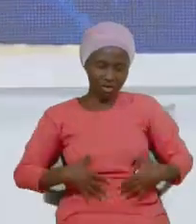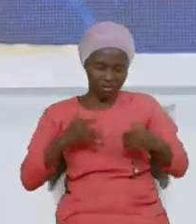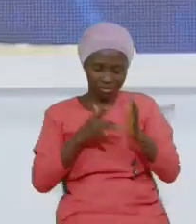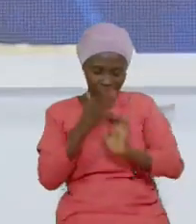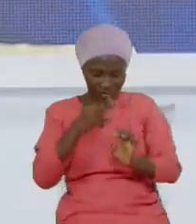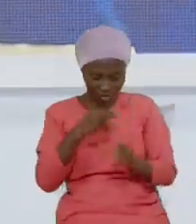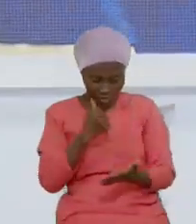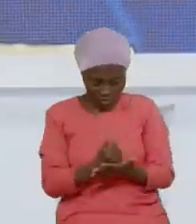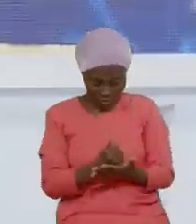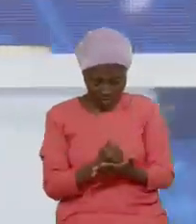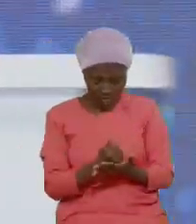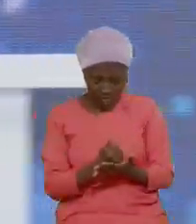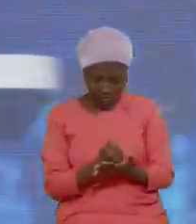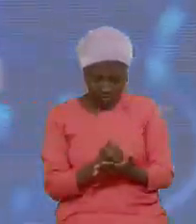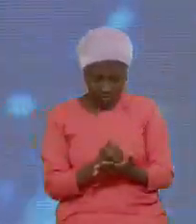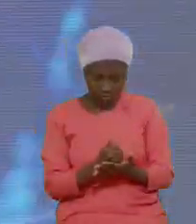name.